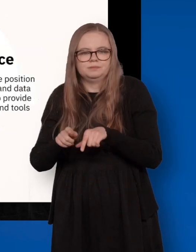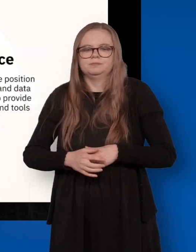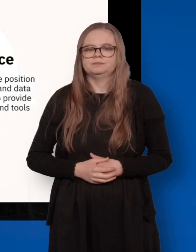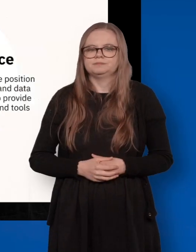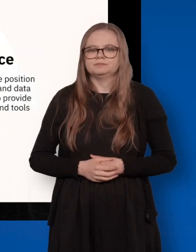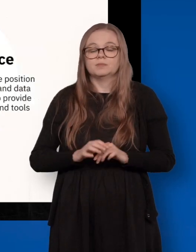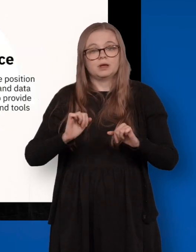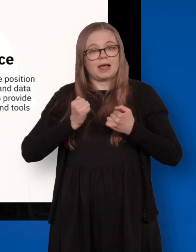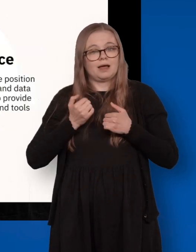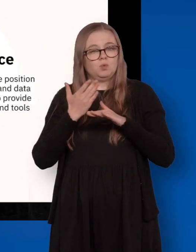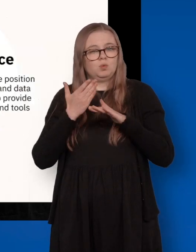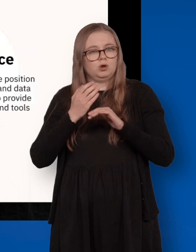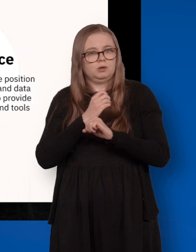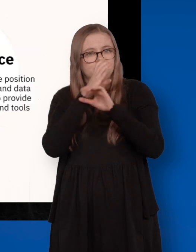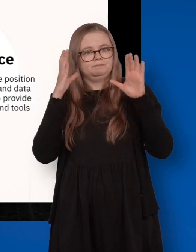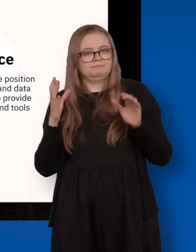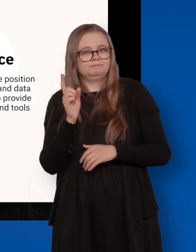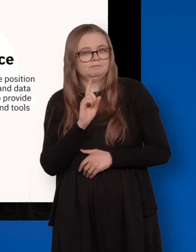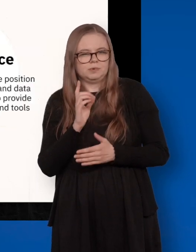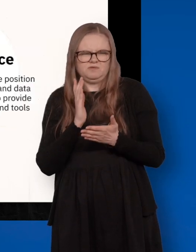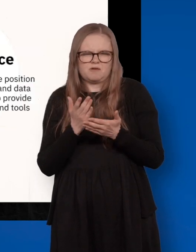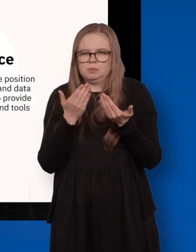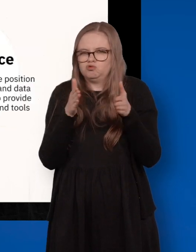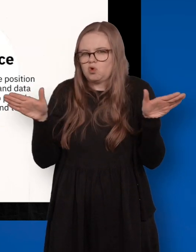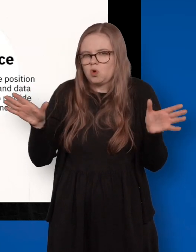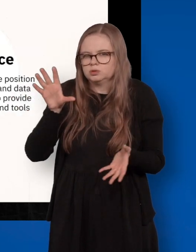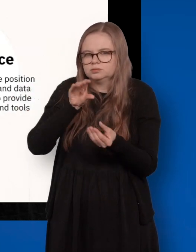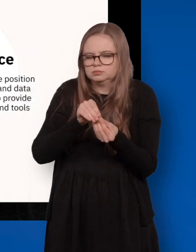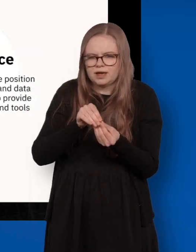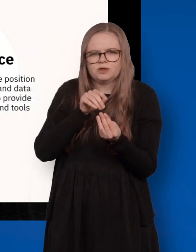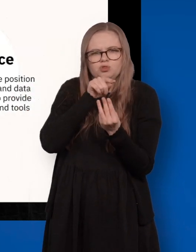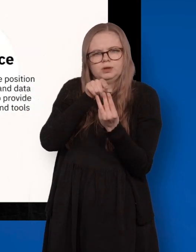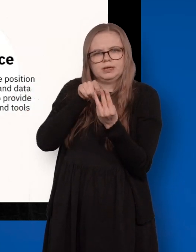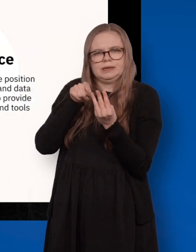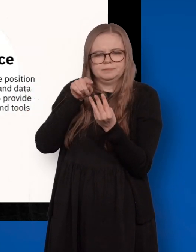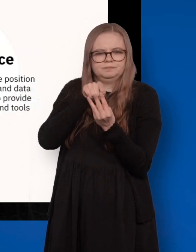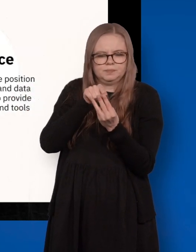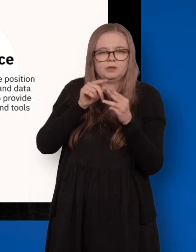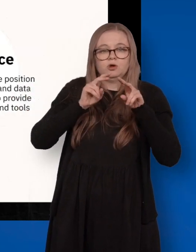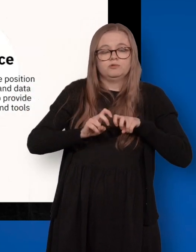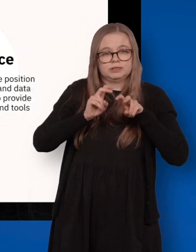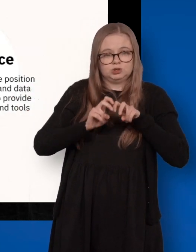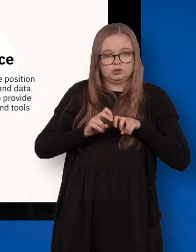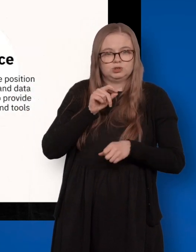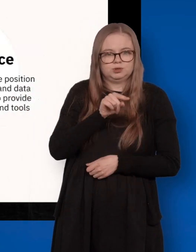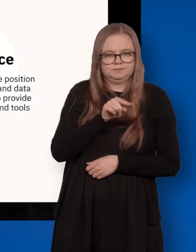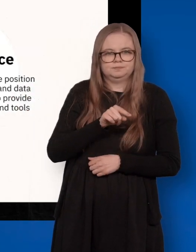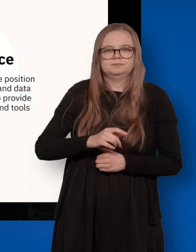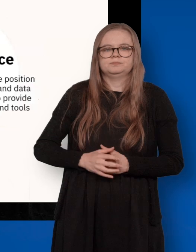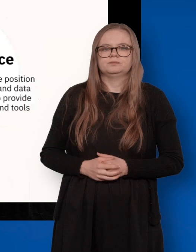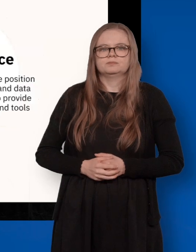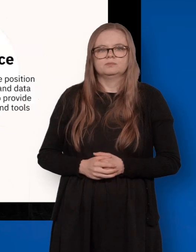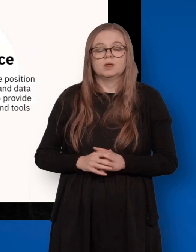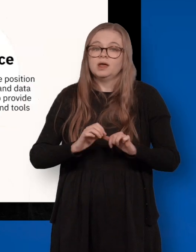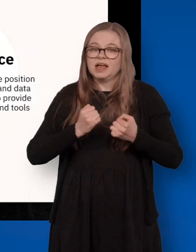Our work can be very, very broadly split up into three. So we do research. A